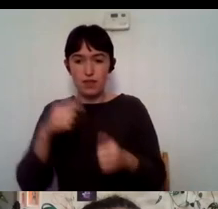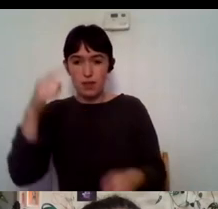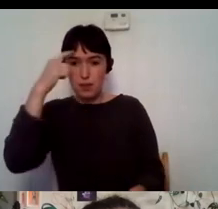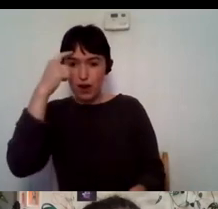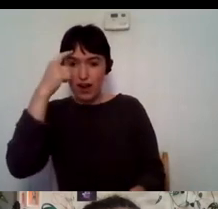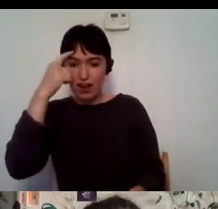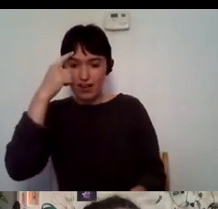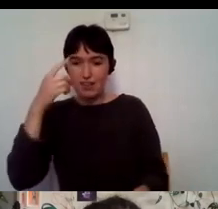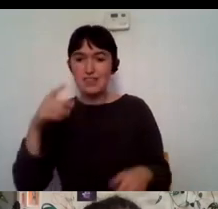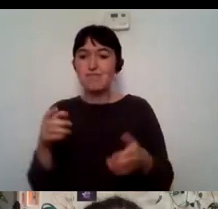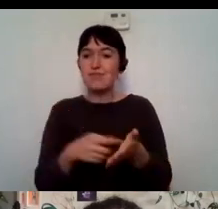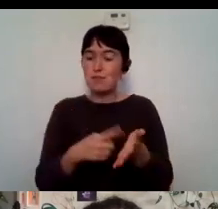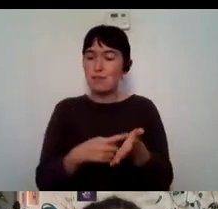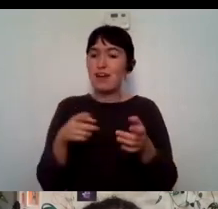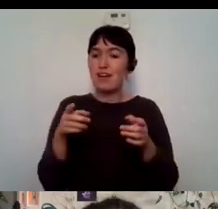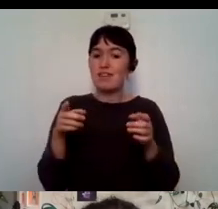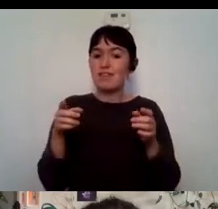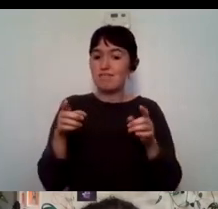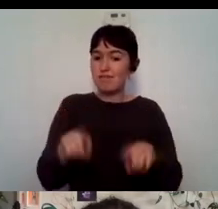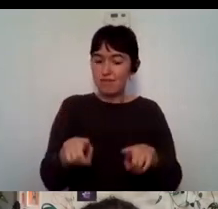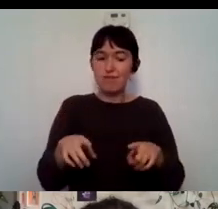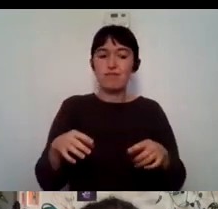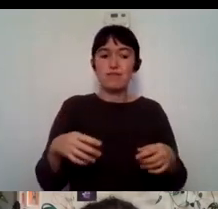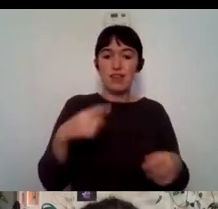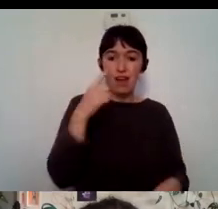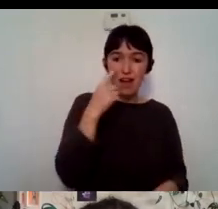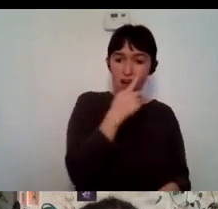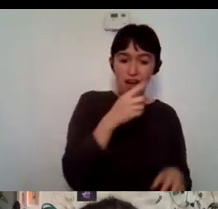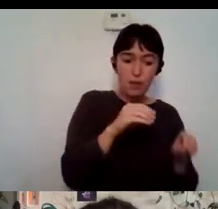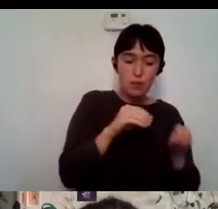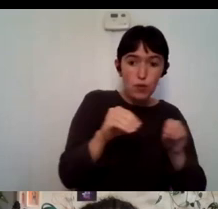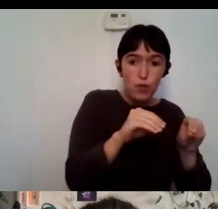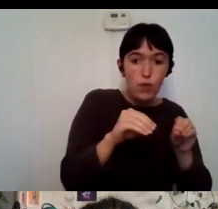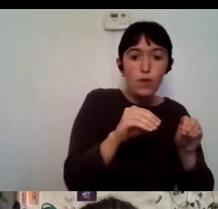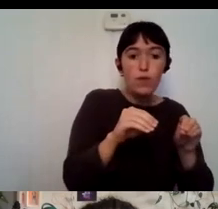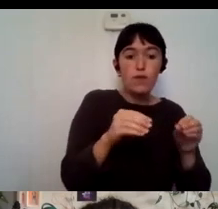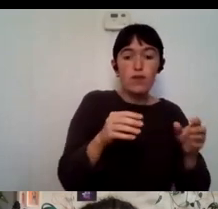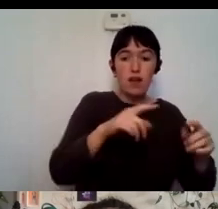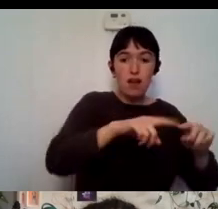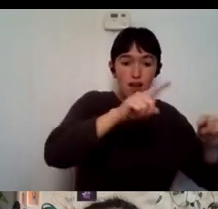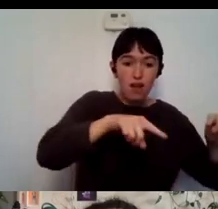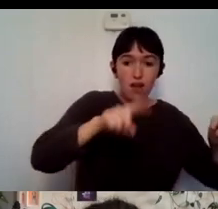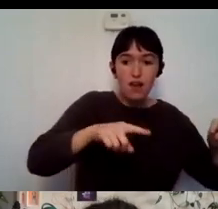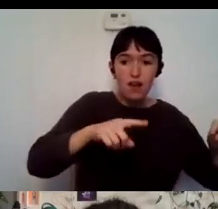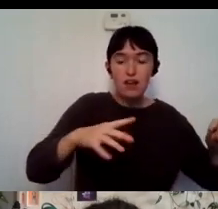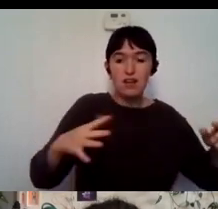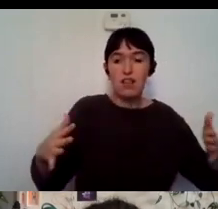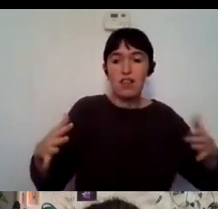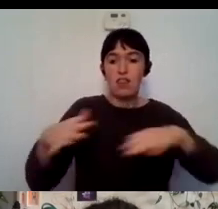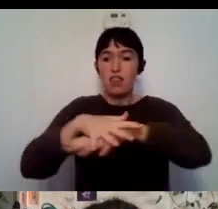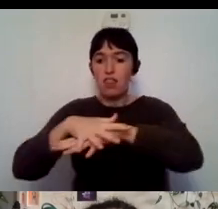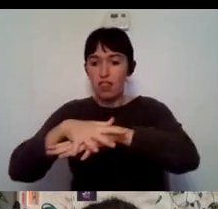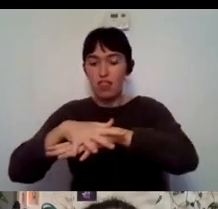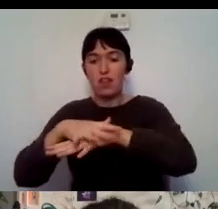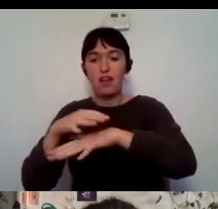or interferes with the brain activity we want to see. If we're looking at like the top of the head here, no muscle there